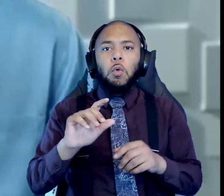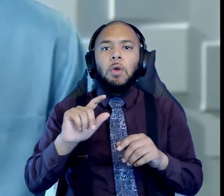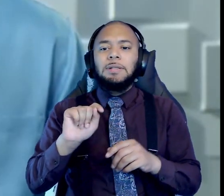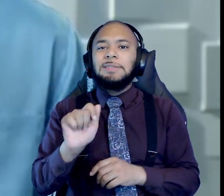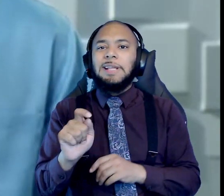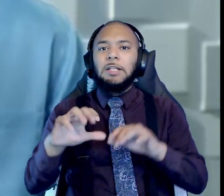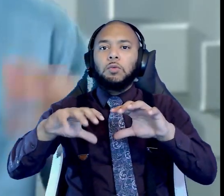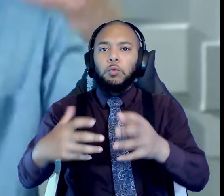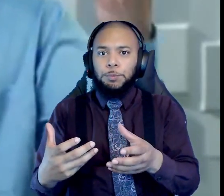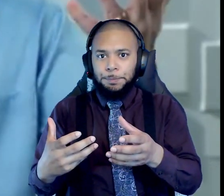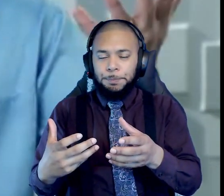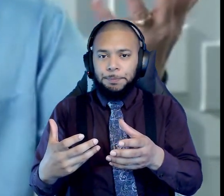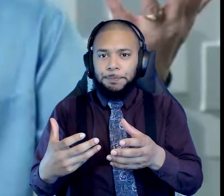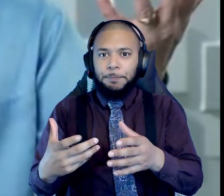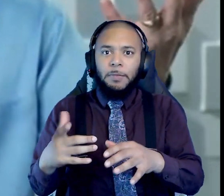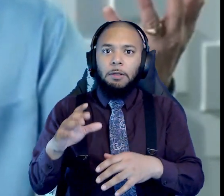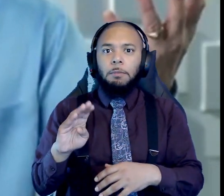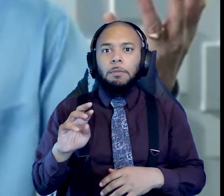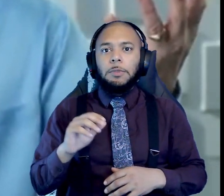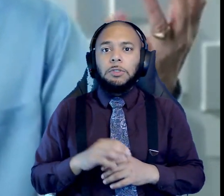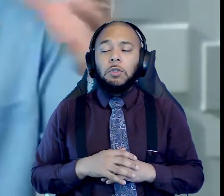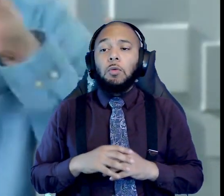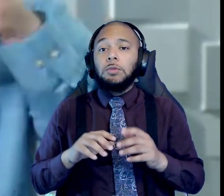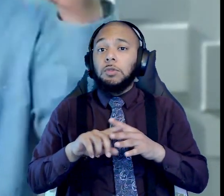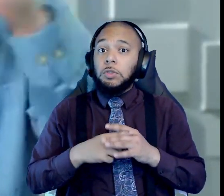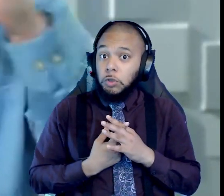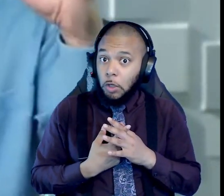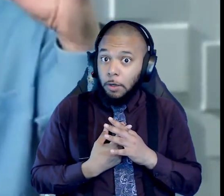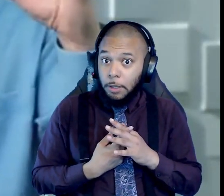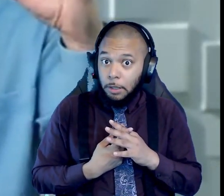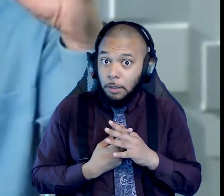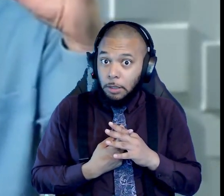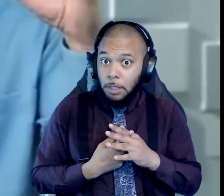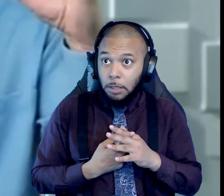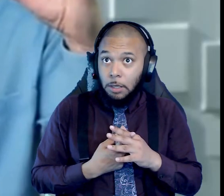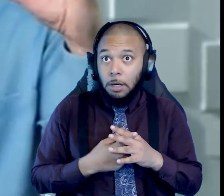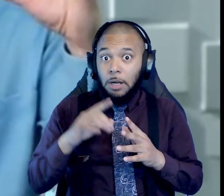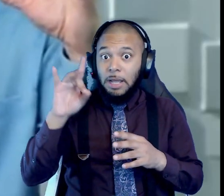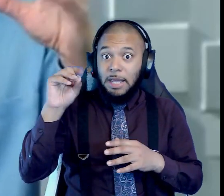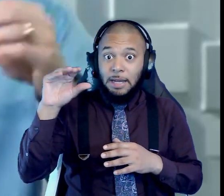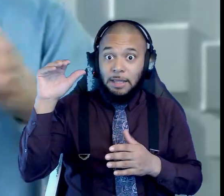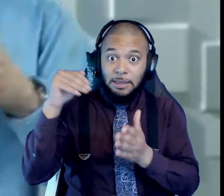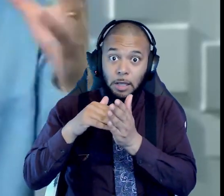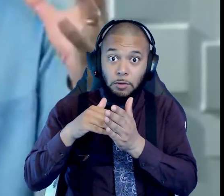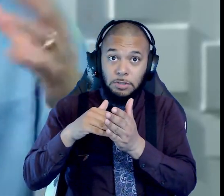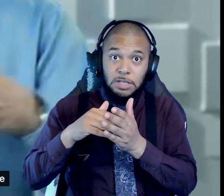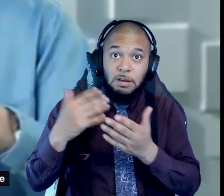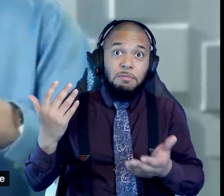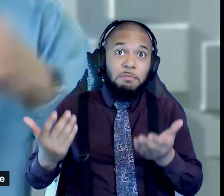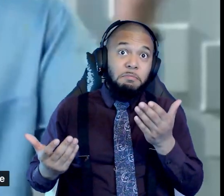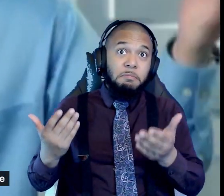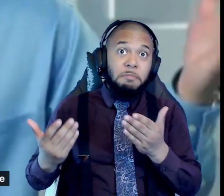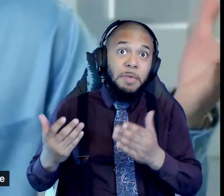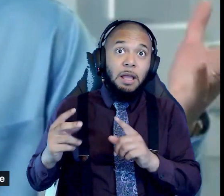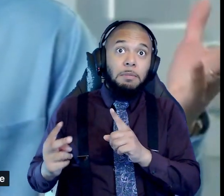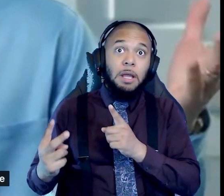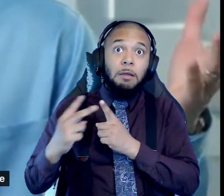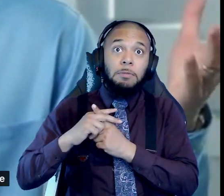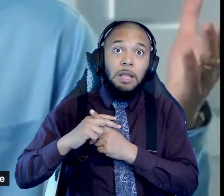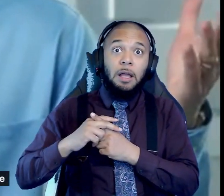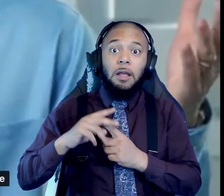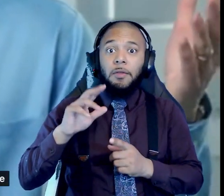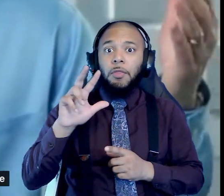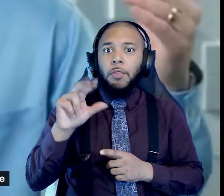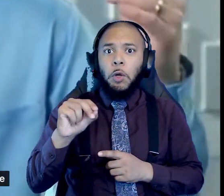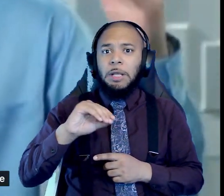maybe I started my tax return just one what I made for the year my income maybe I started in the 35%